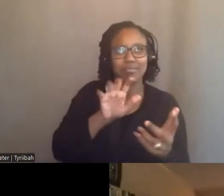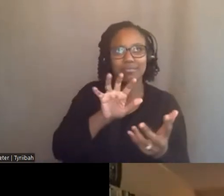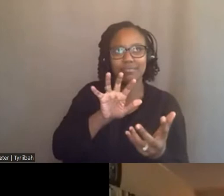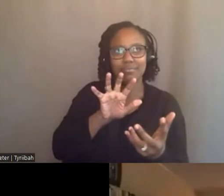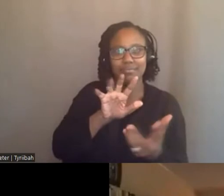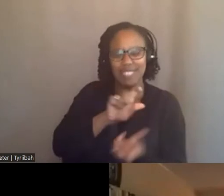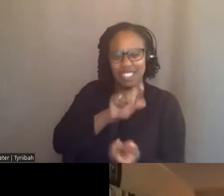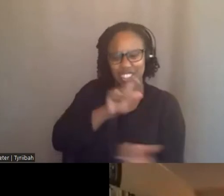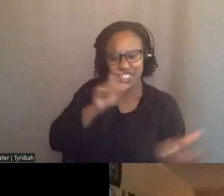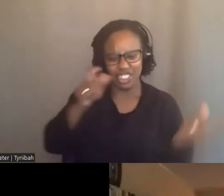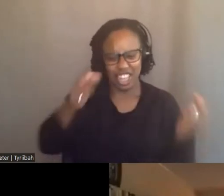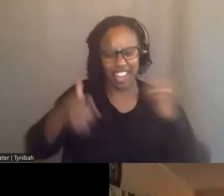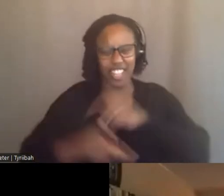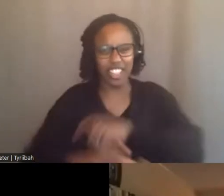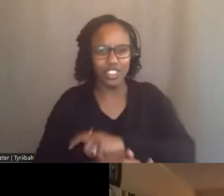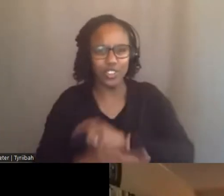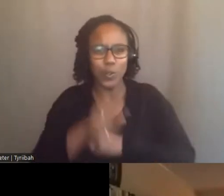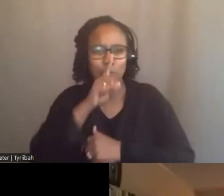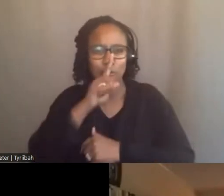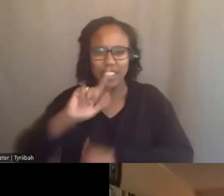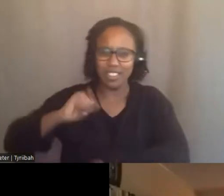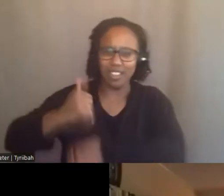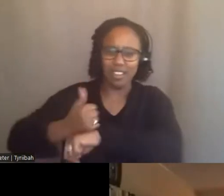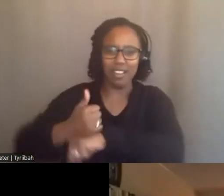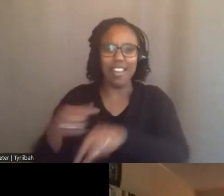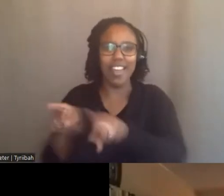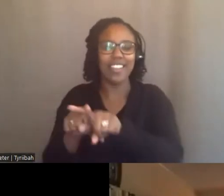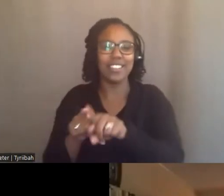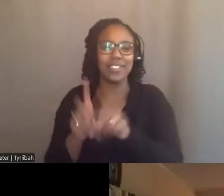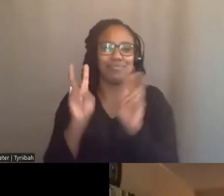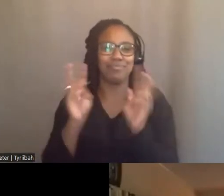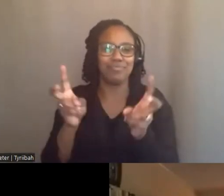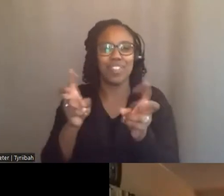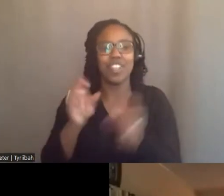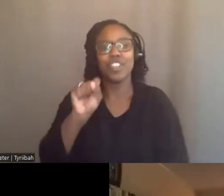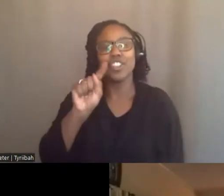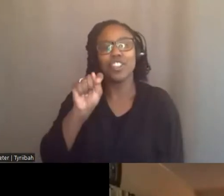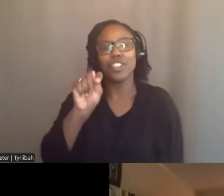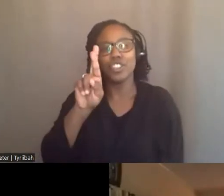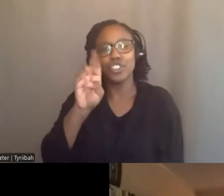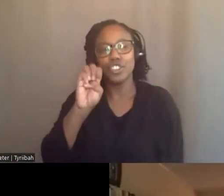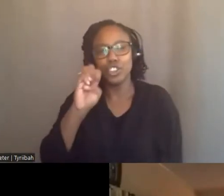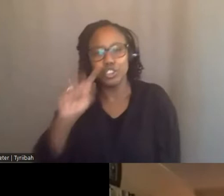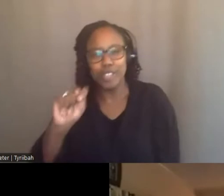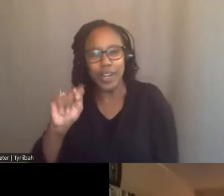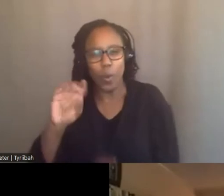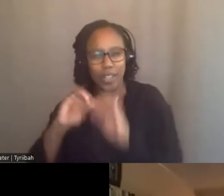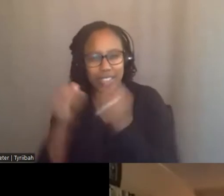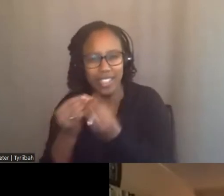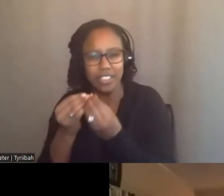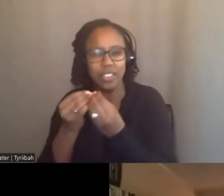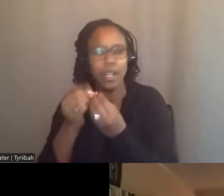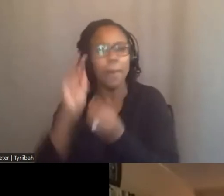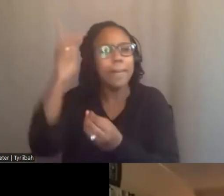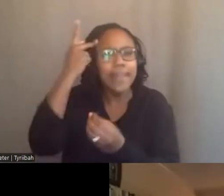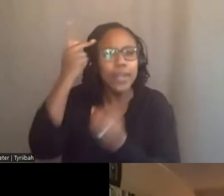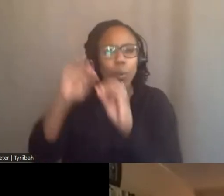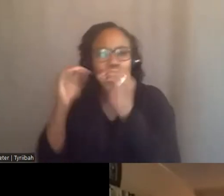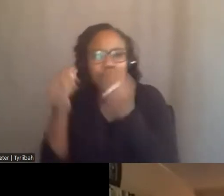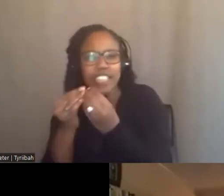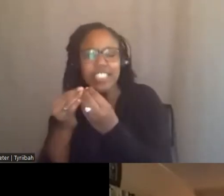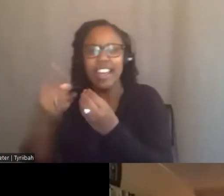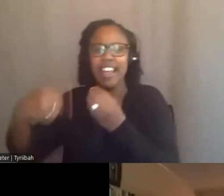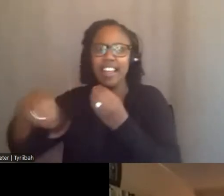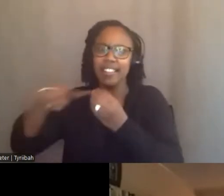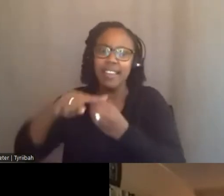organization, to a political organization, and then their contributions to the struggles for racial and social justice is really